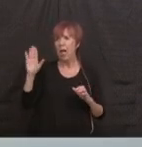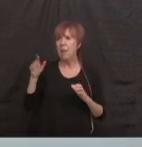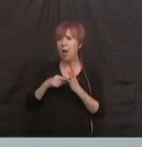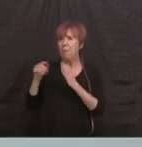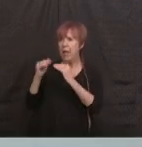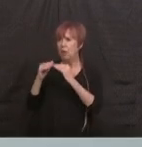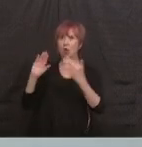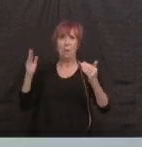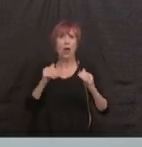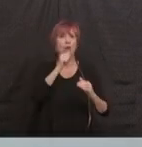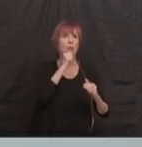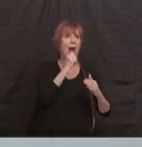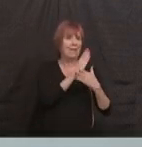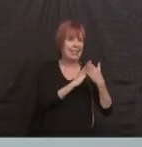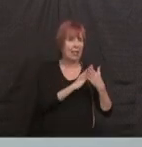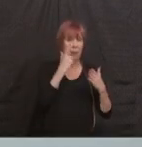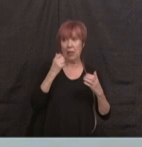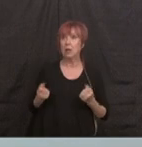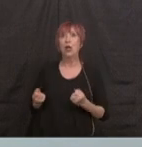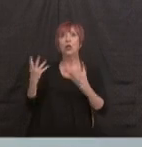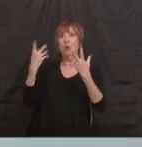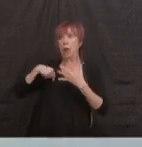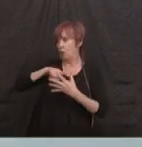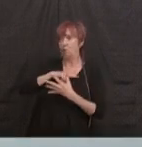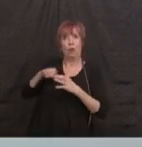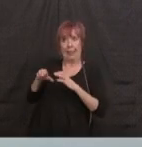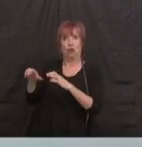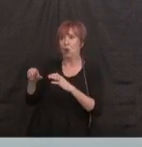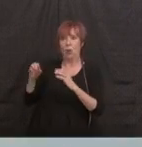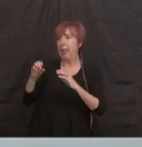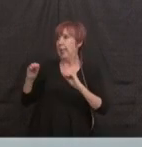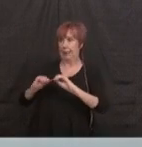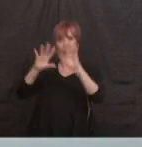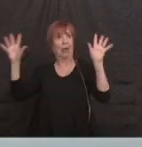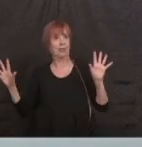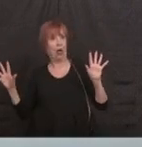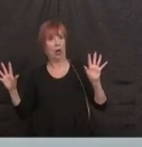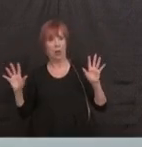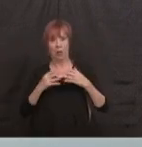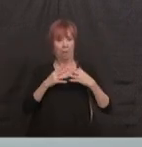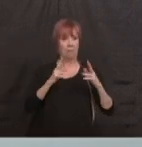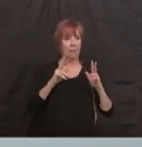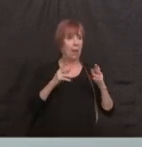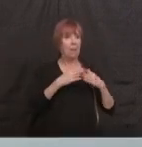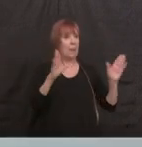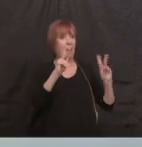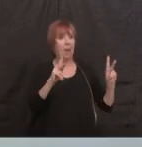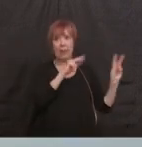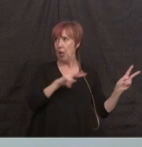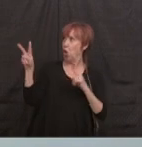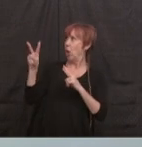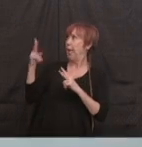maybe in the private sector, because so much of what we do is visible and transparent. You can go on a website and look up